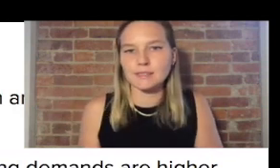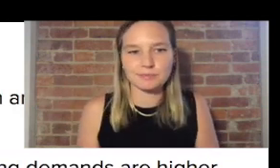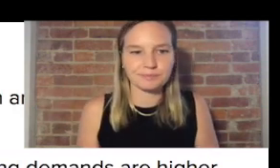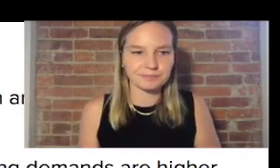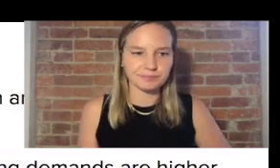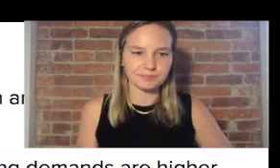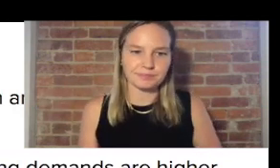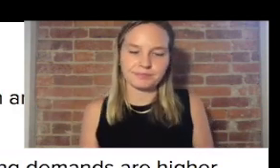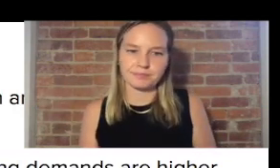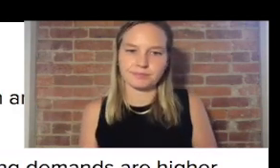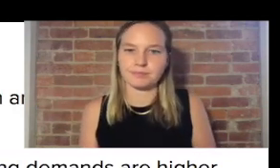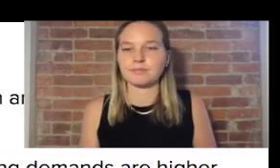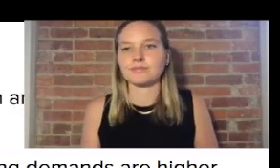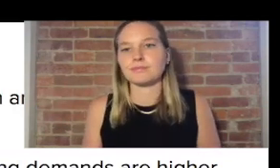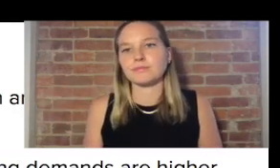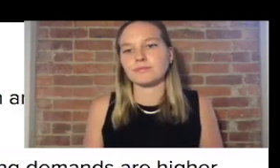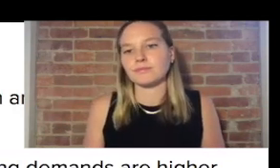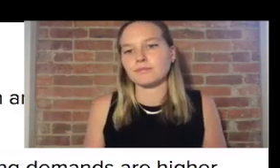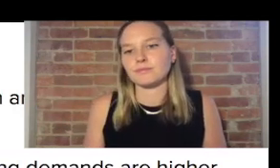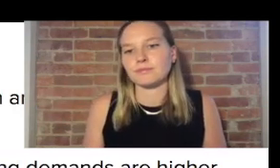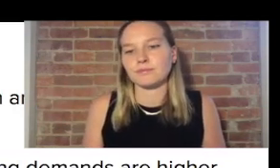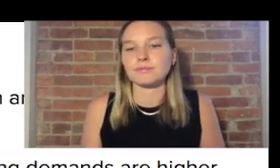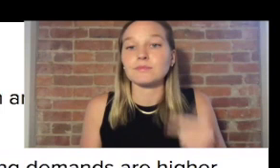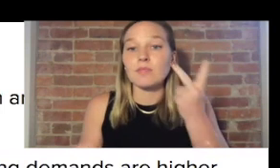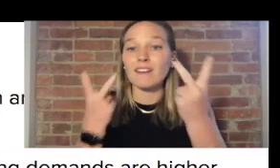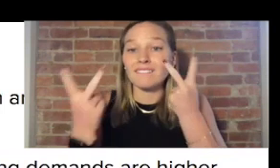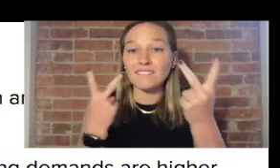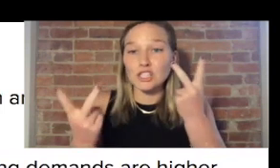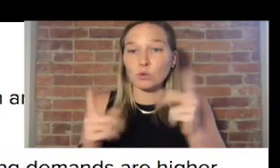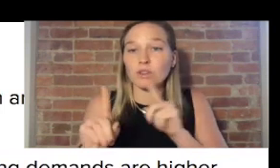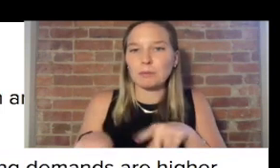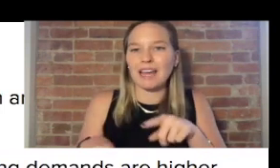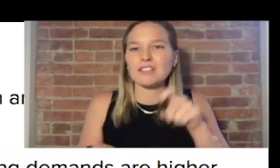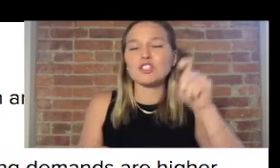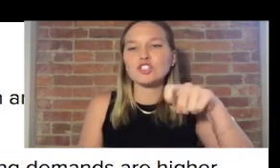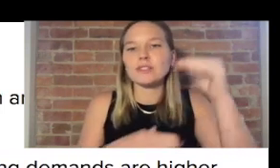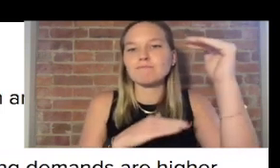plans to make sure that you're accommodating students' needs.